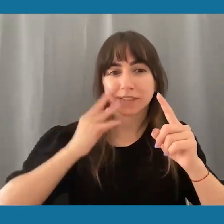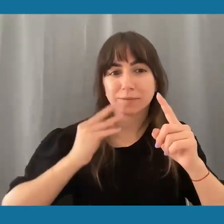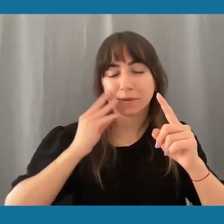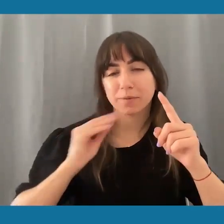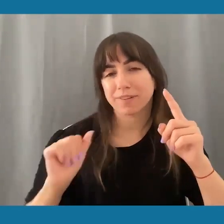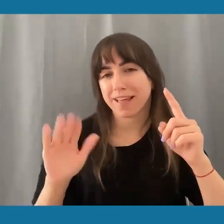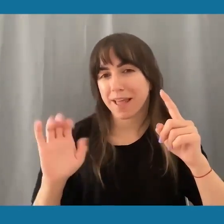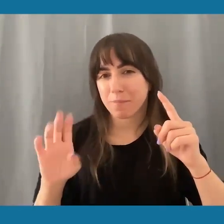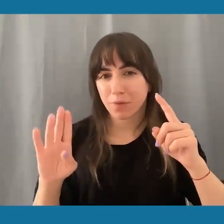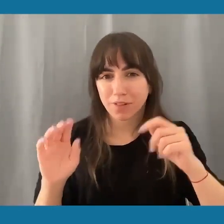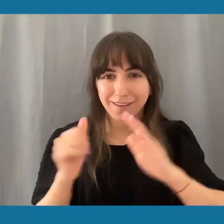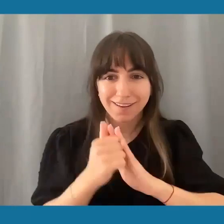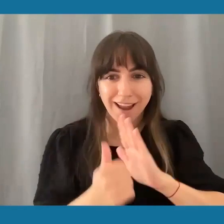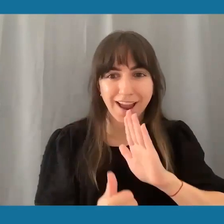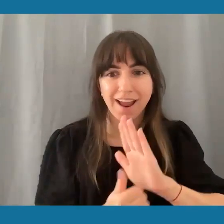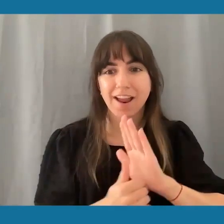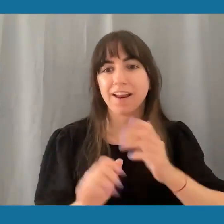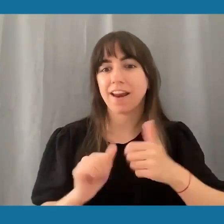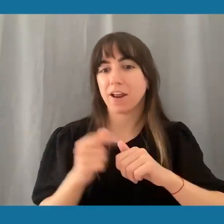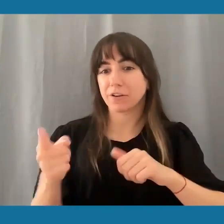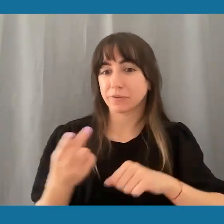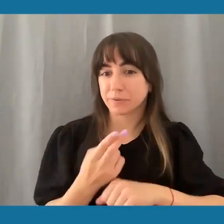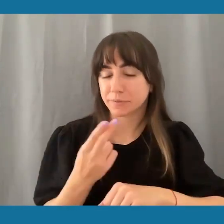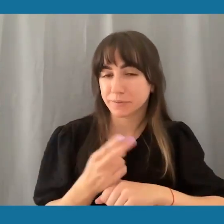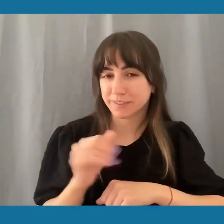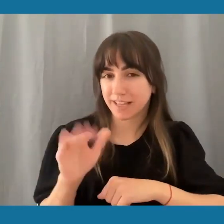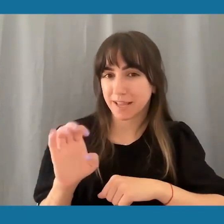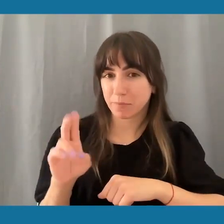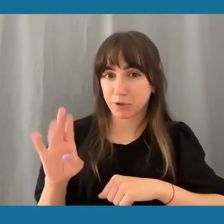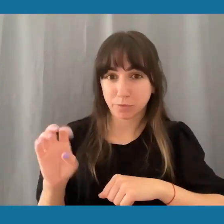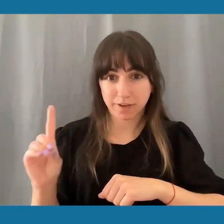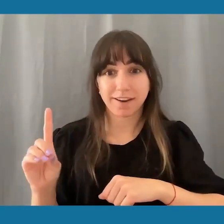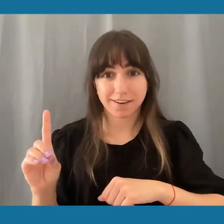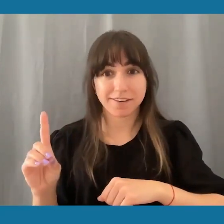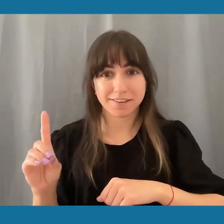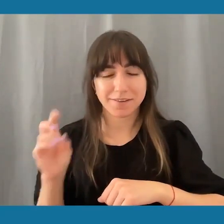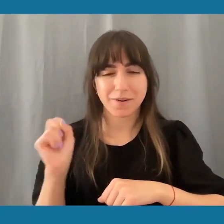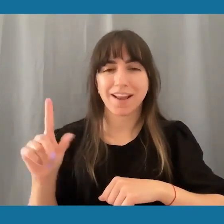as it started. How did you hear about Able United?